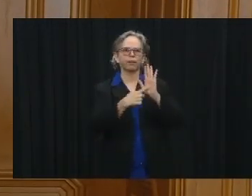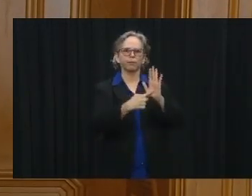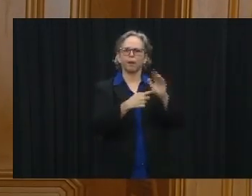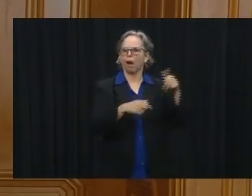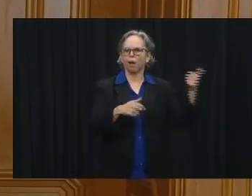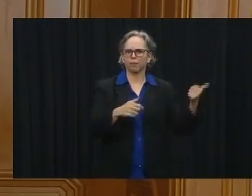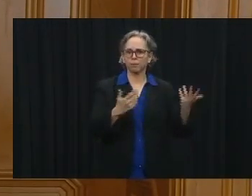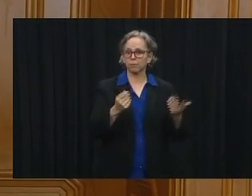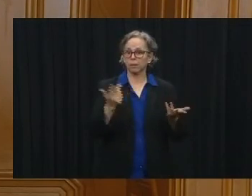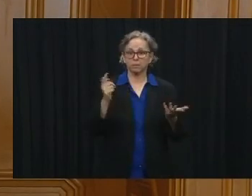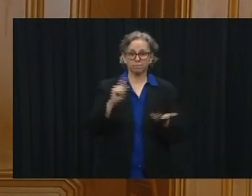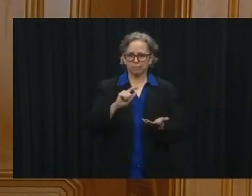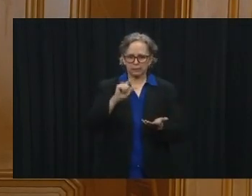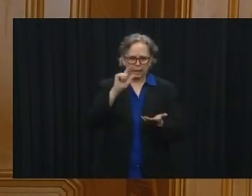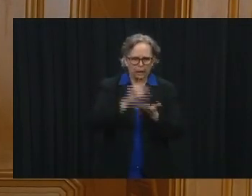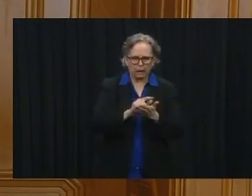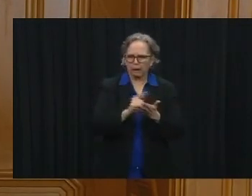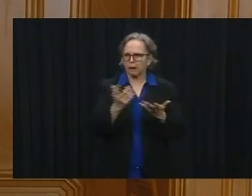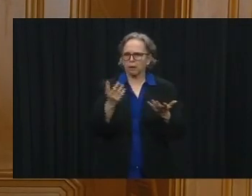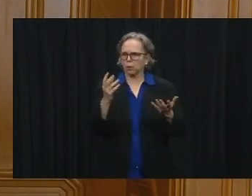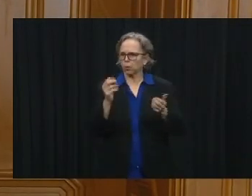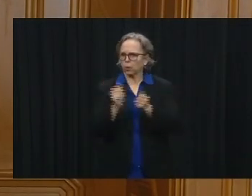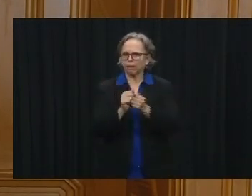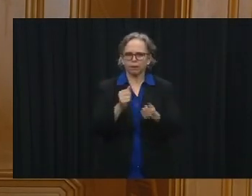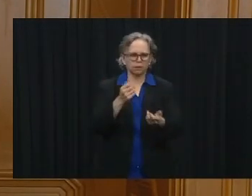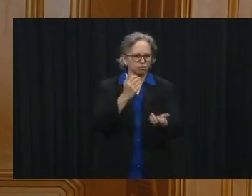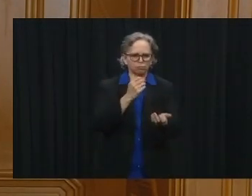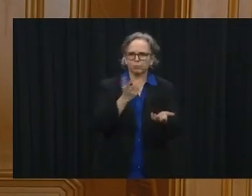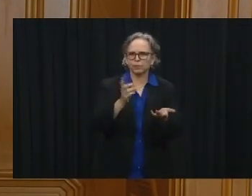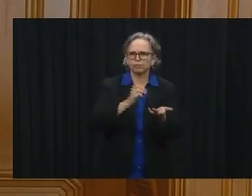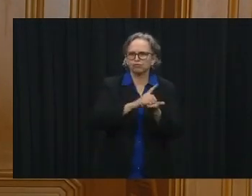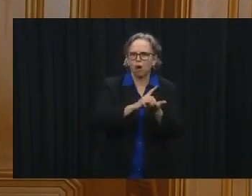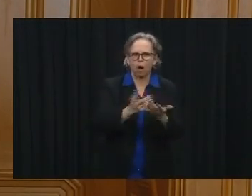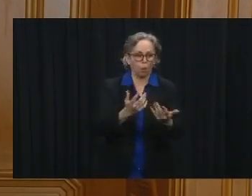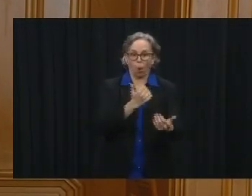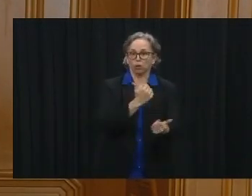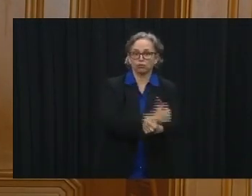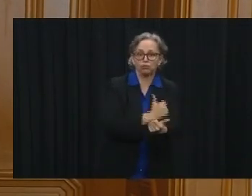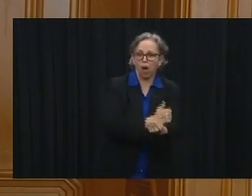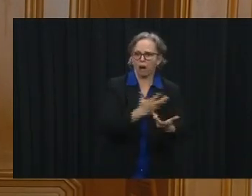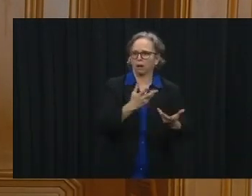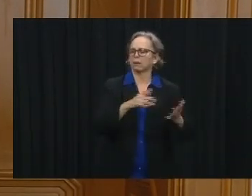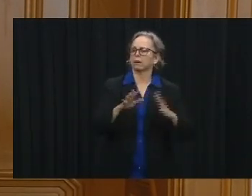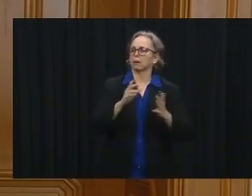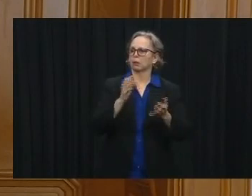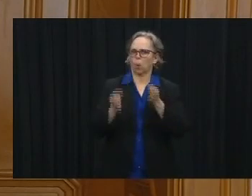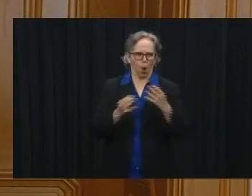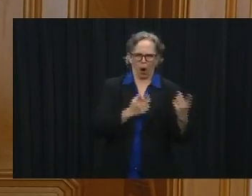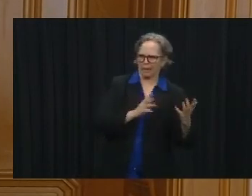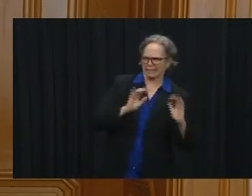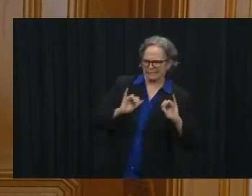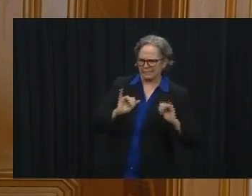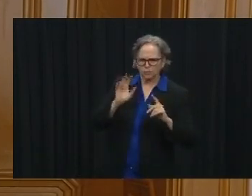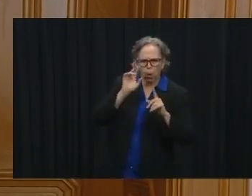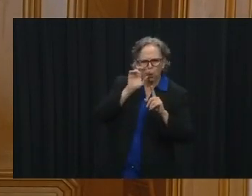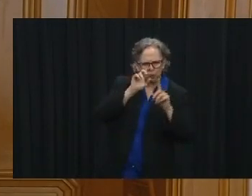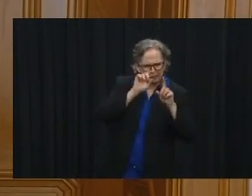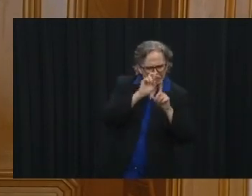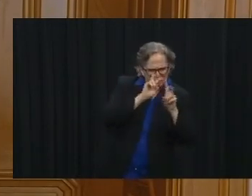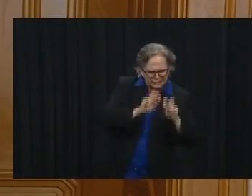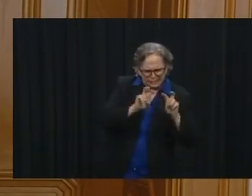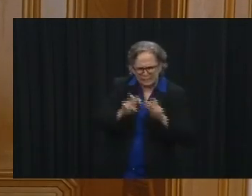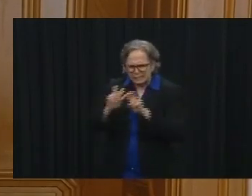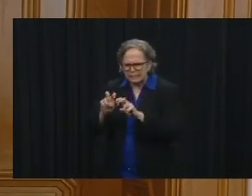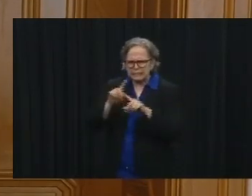dealing drugs or something. In those rare cases or those unique cases, we certainly want the courts to have the ability